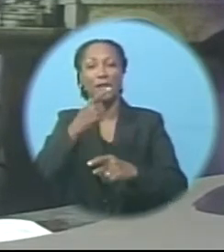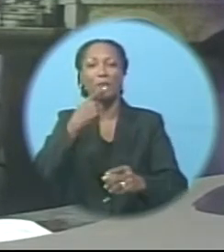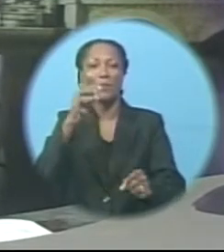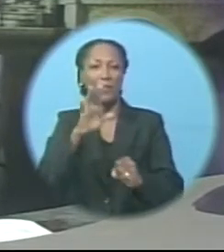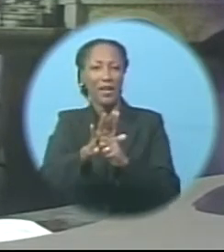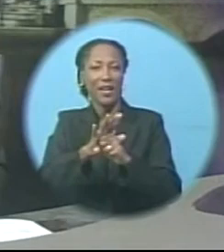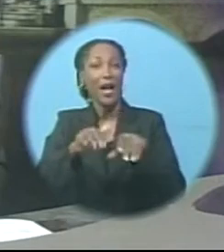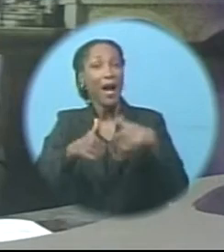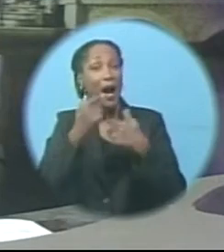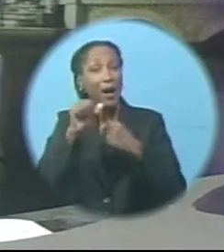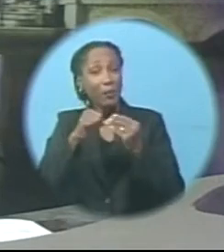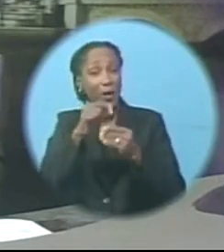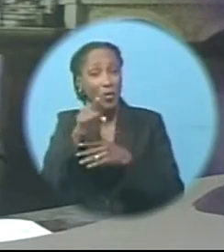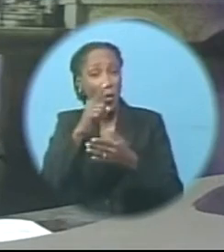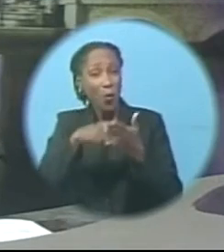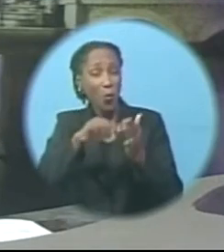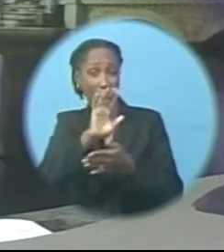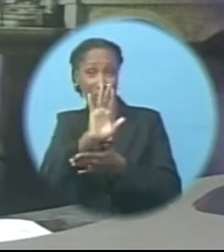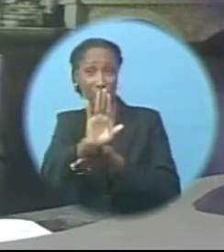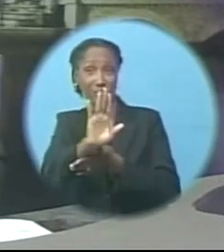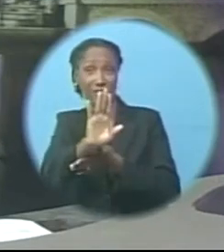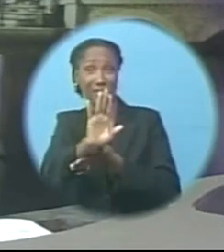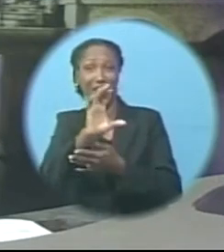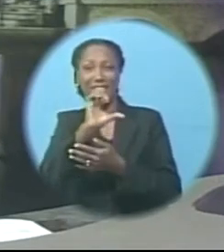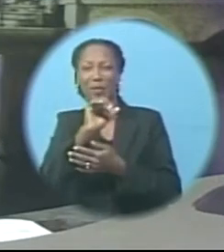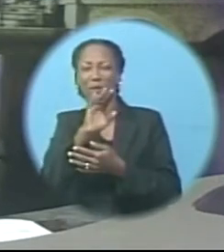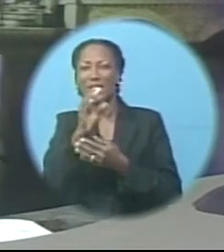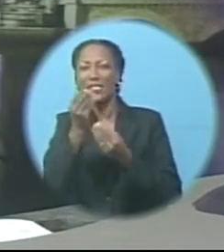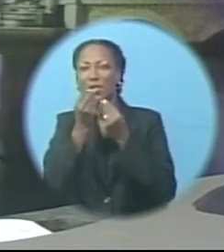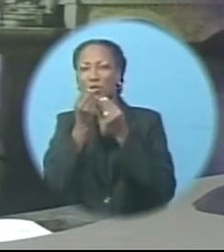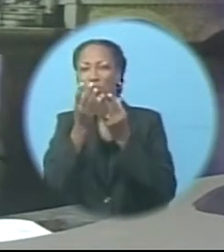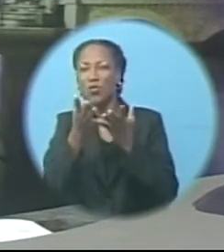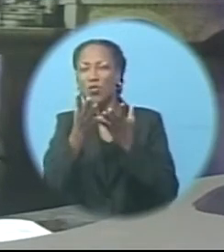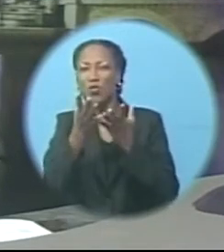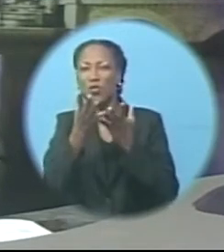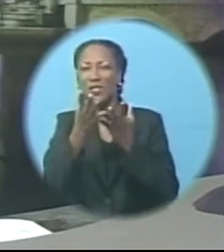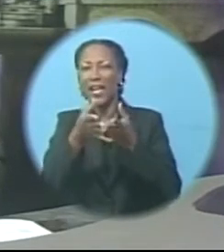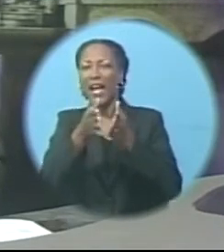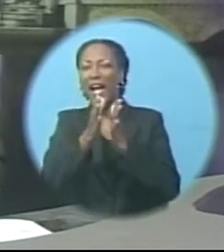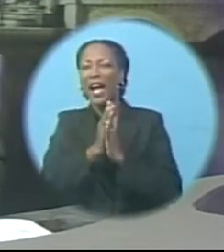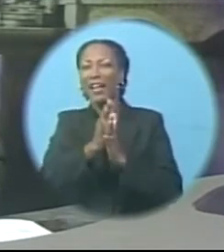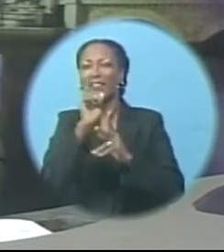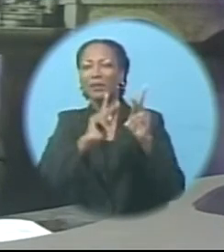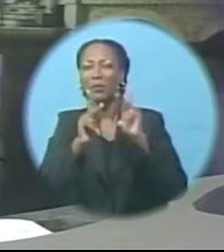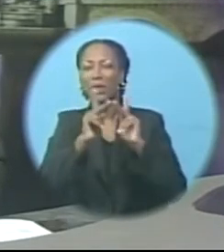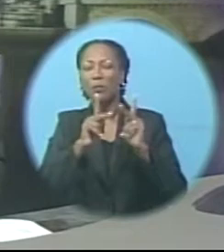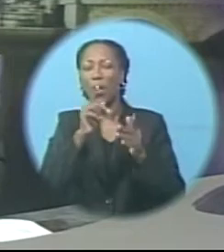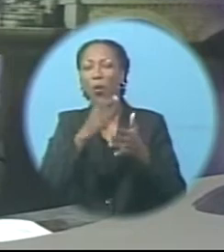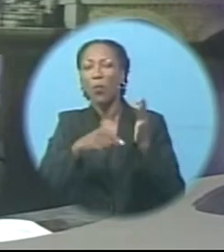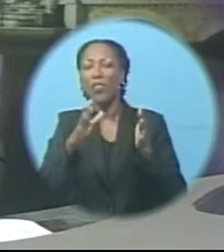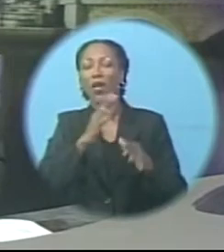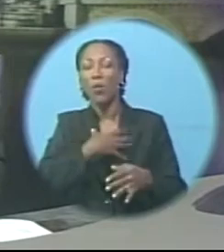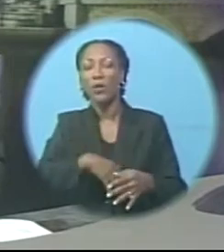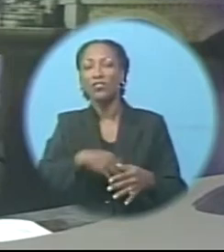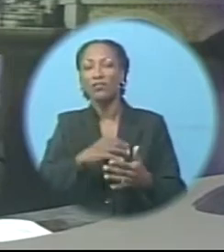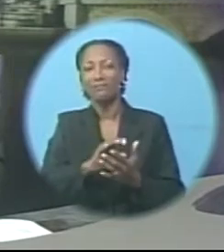resolution. How about you? What's yours? CBC News took the initiative to find out what are people's wishes for